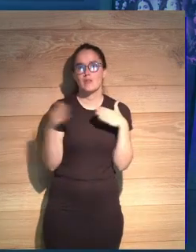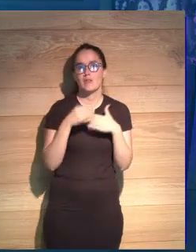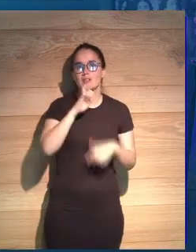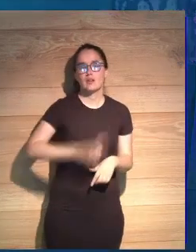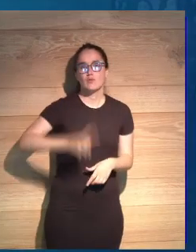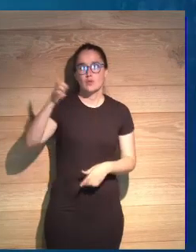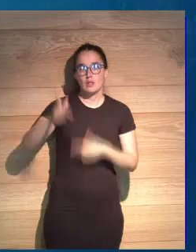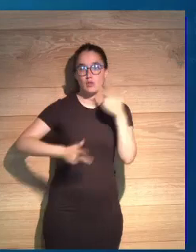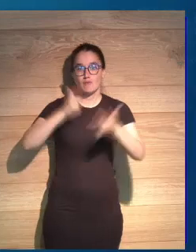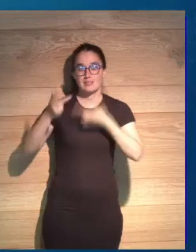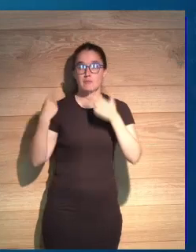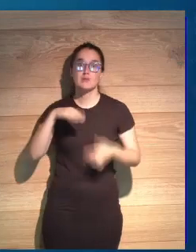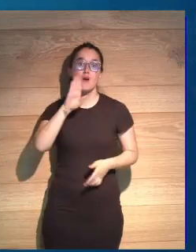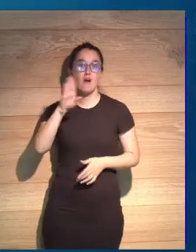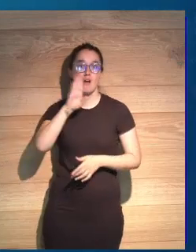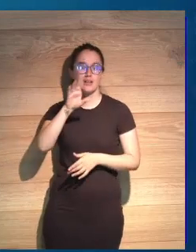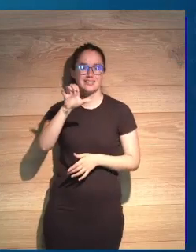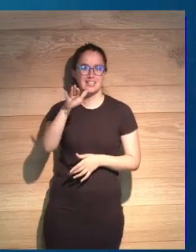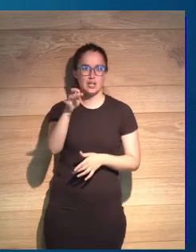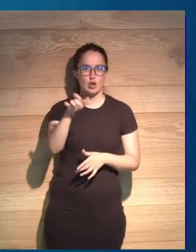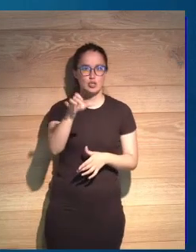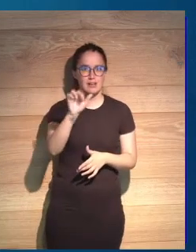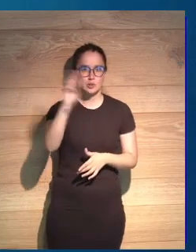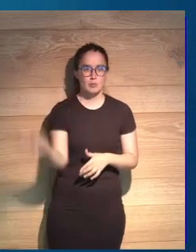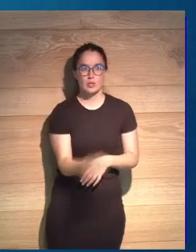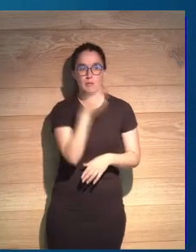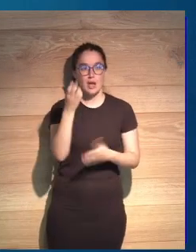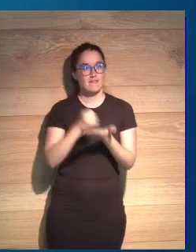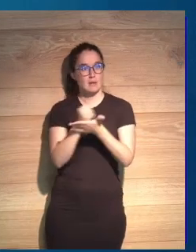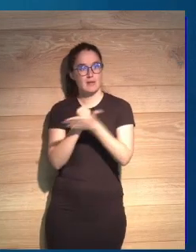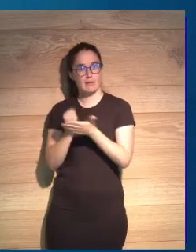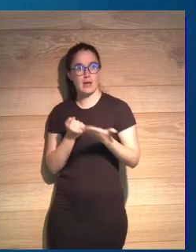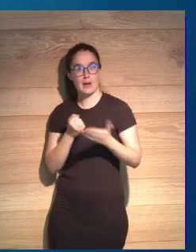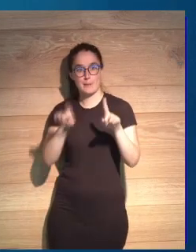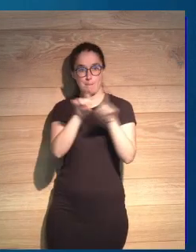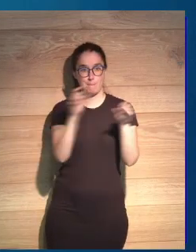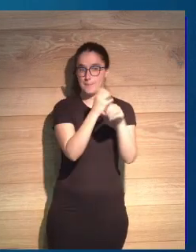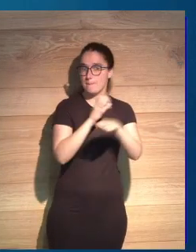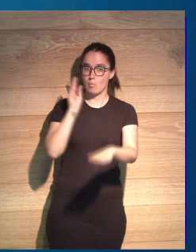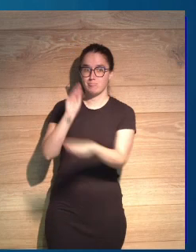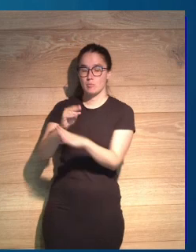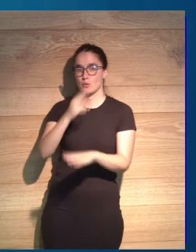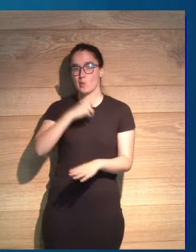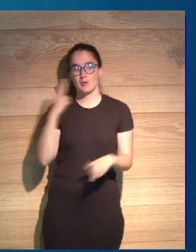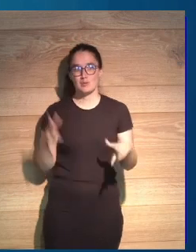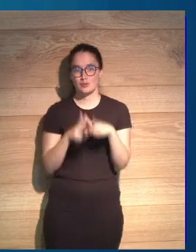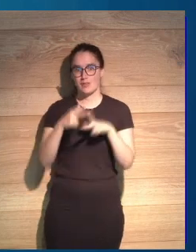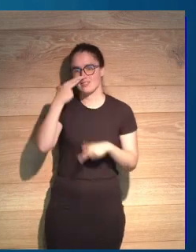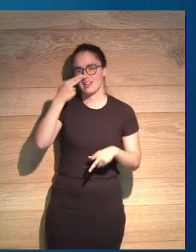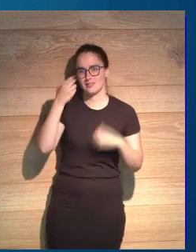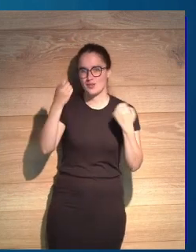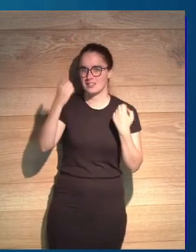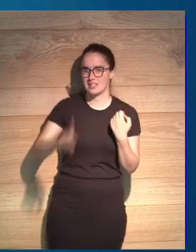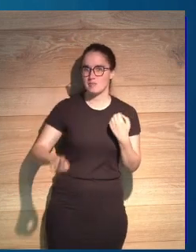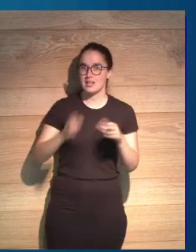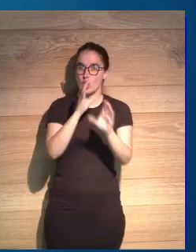This we have done it with patients of the multiple sclerosis patients, and we have a lab that sponsors